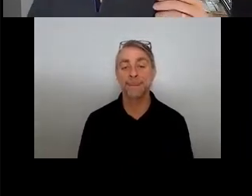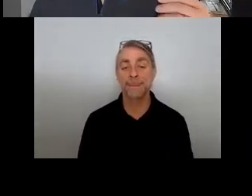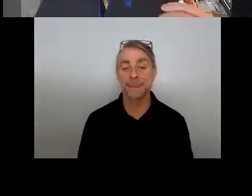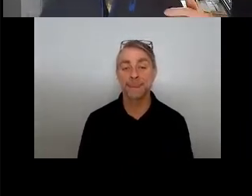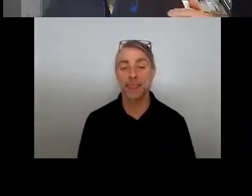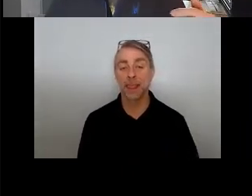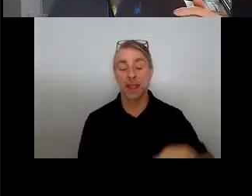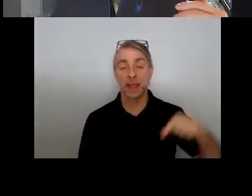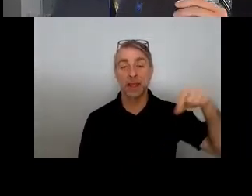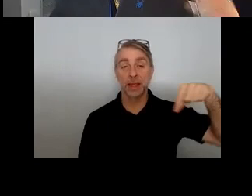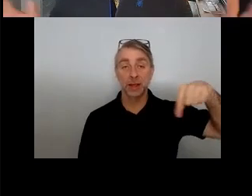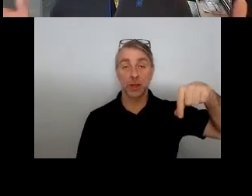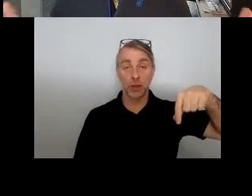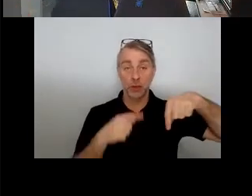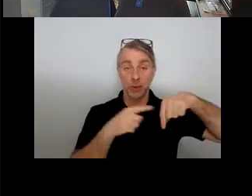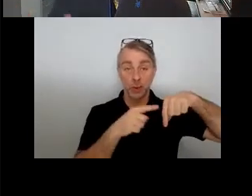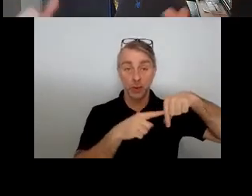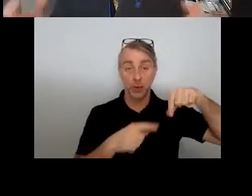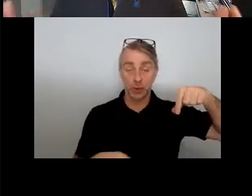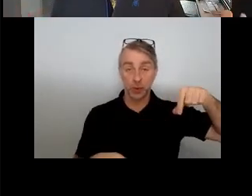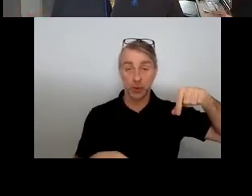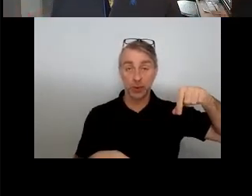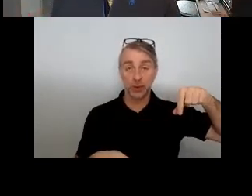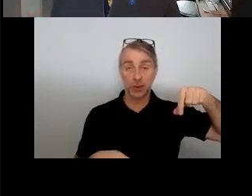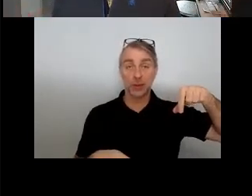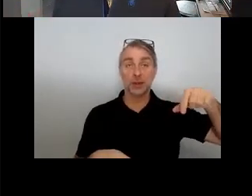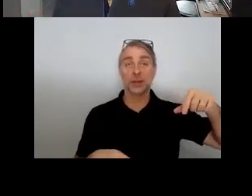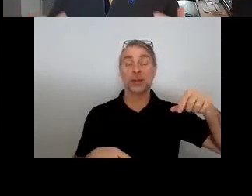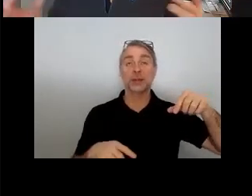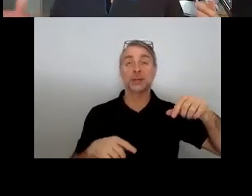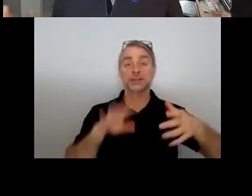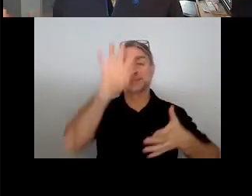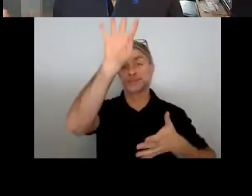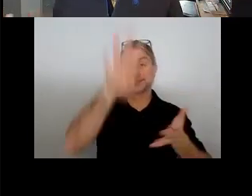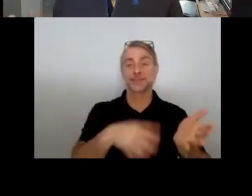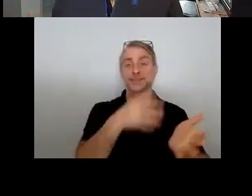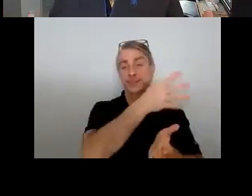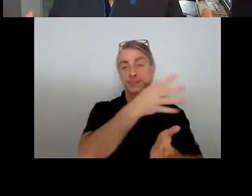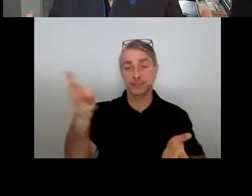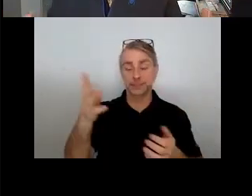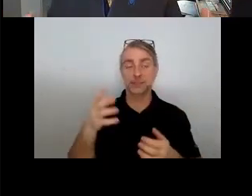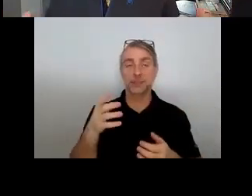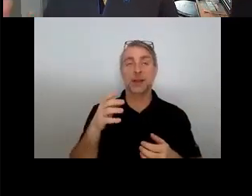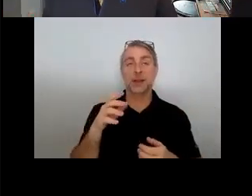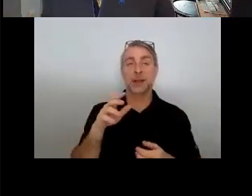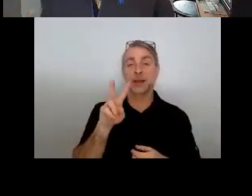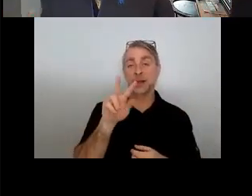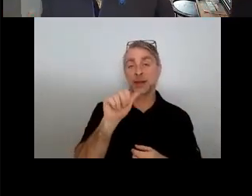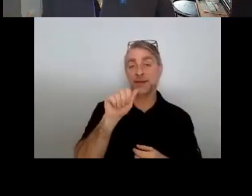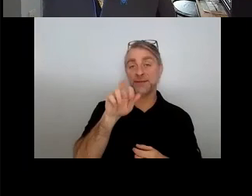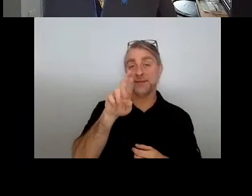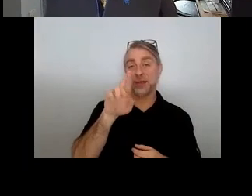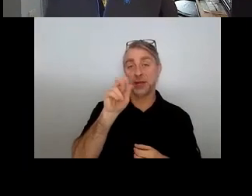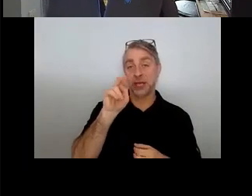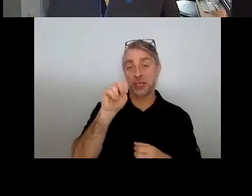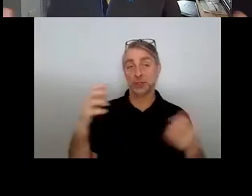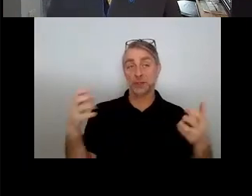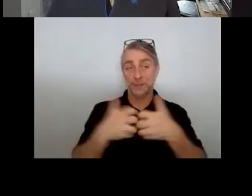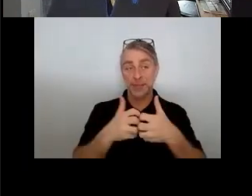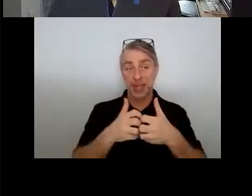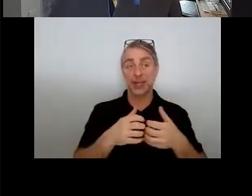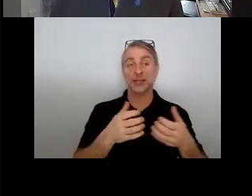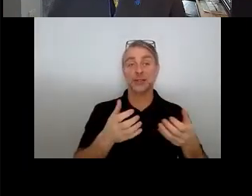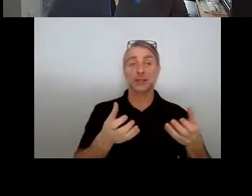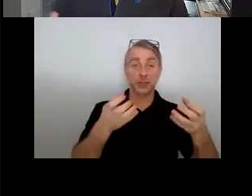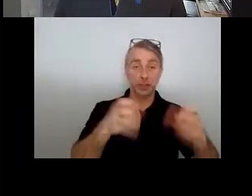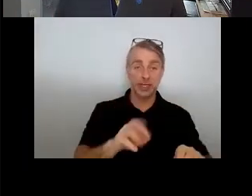Q just tells us it's an index of the degree to which variation is different from chance. Tau